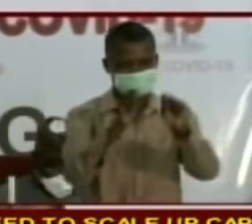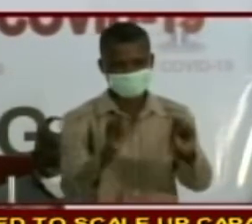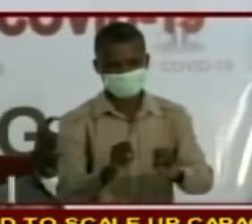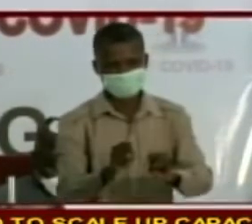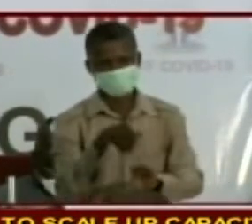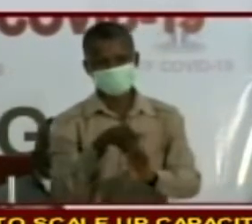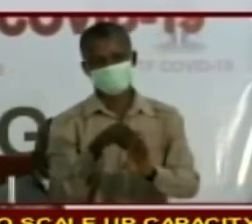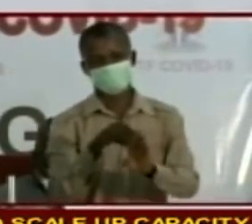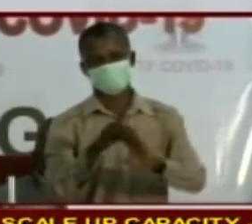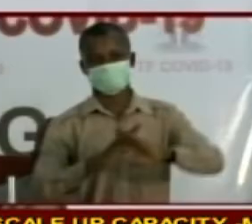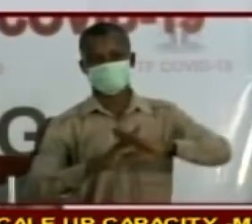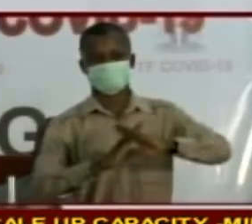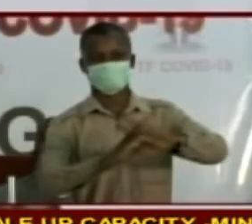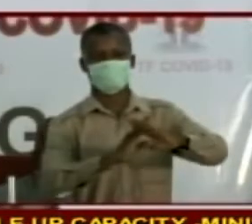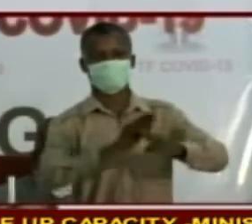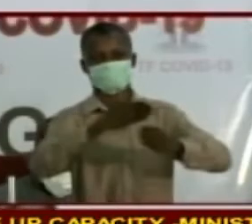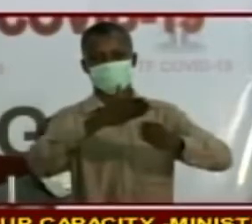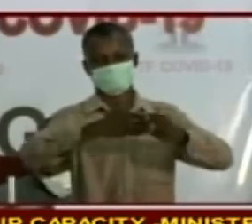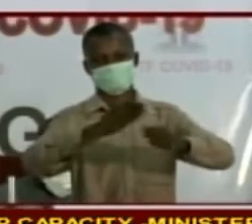and